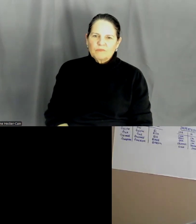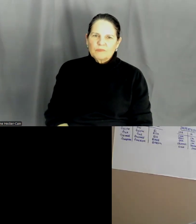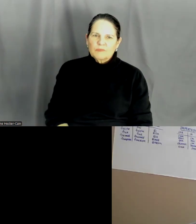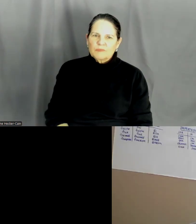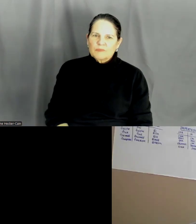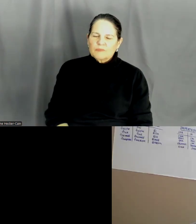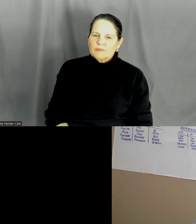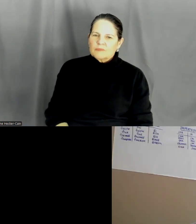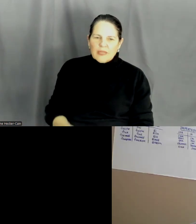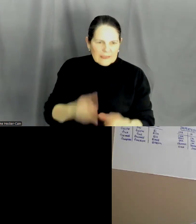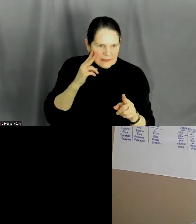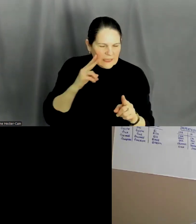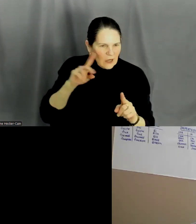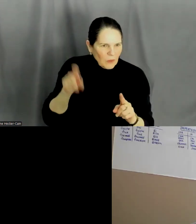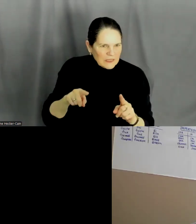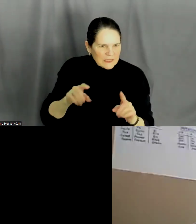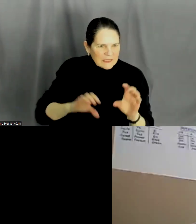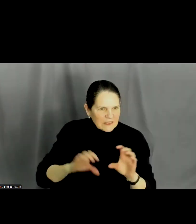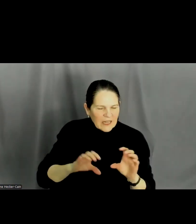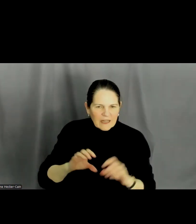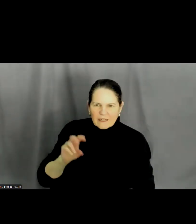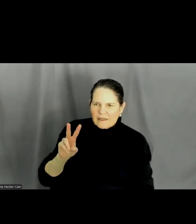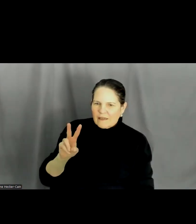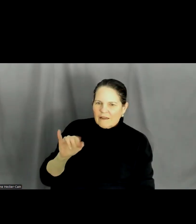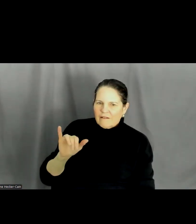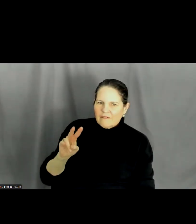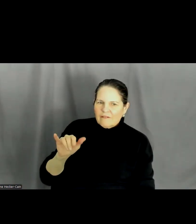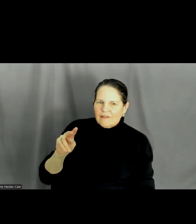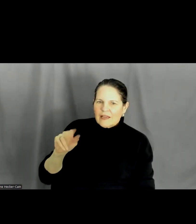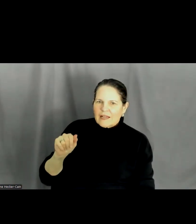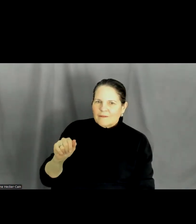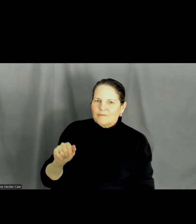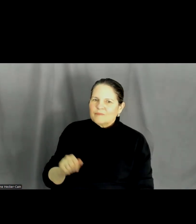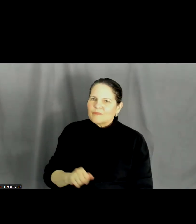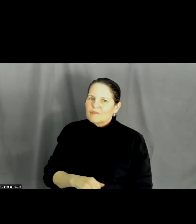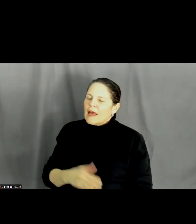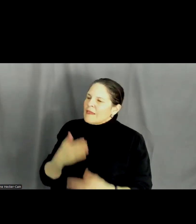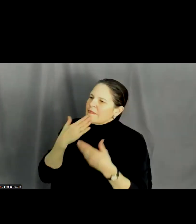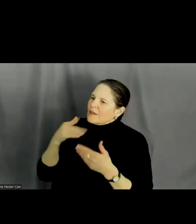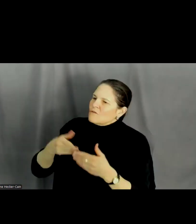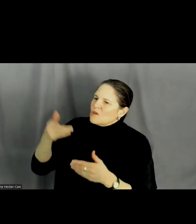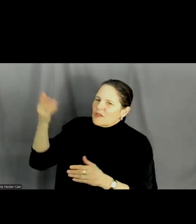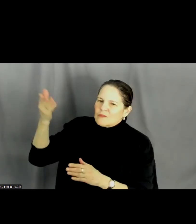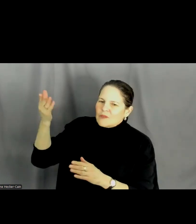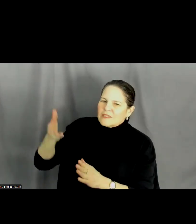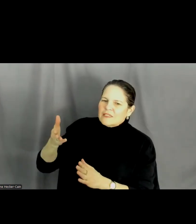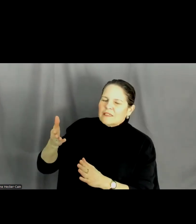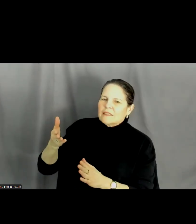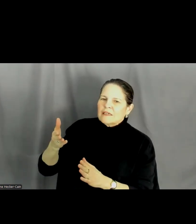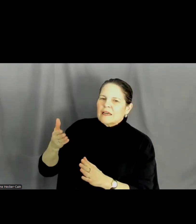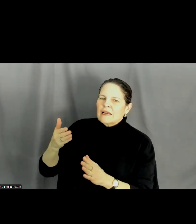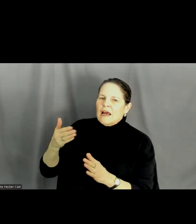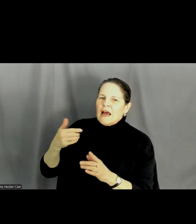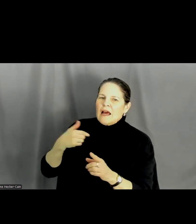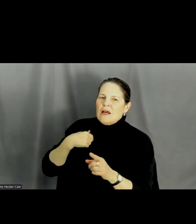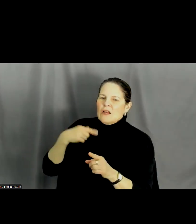So we have a question, Viviana. Hi, thank you so much for the presentation. Alexis and Georgia and